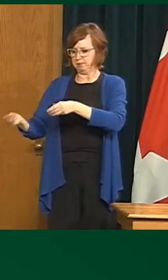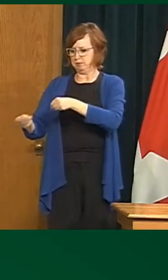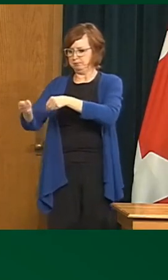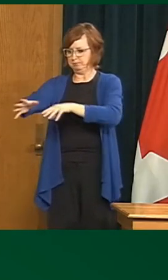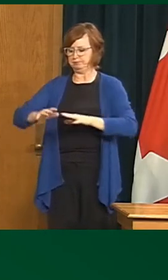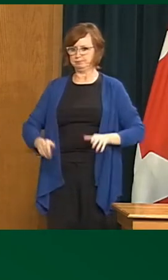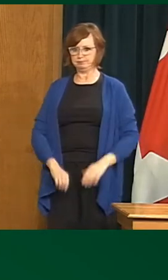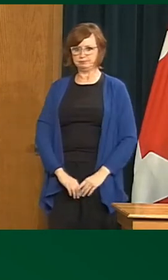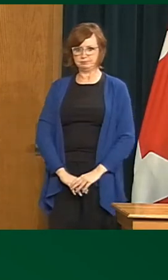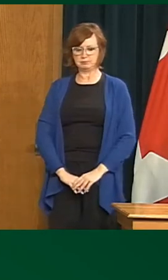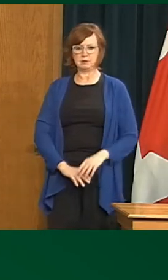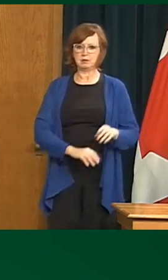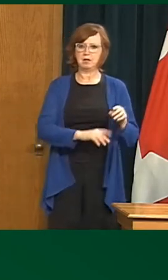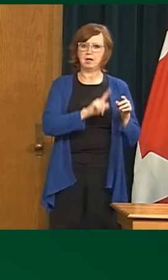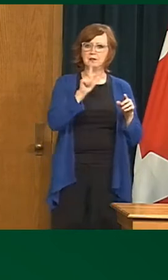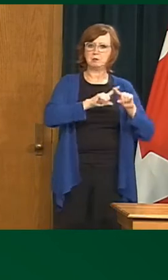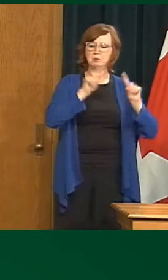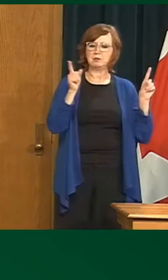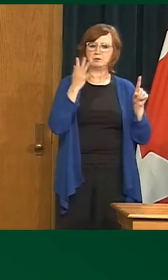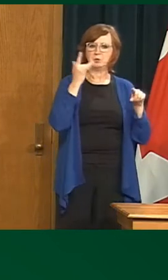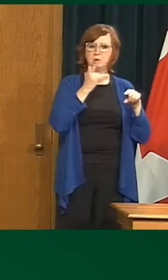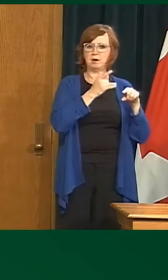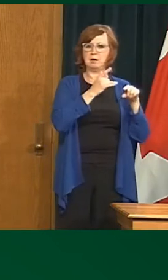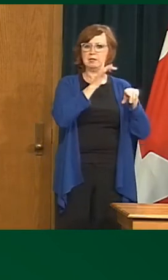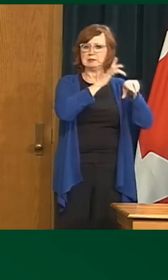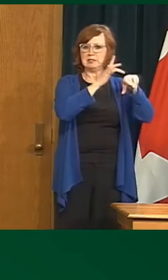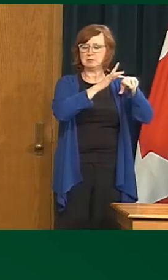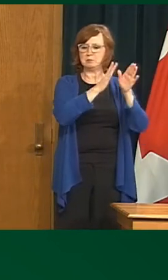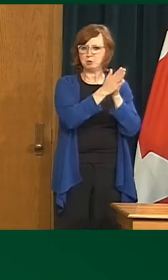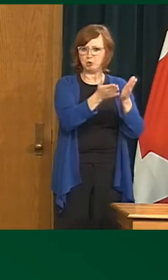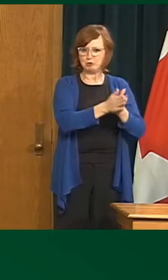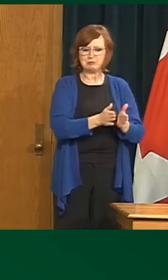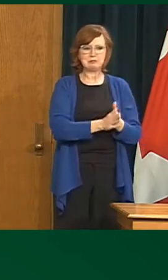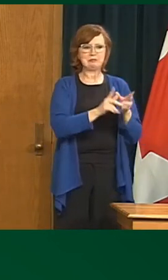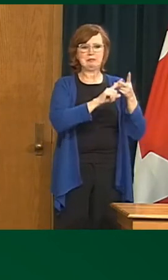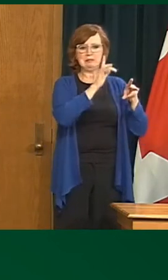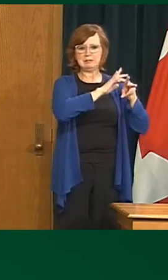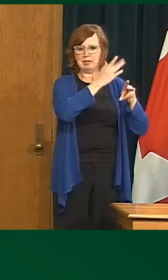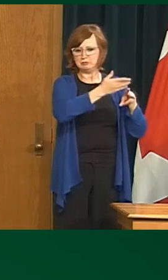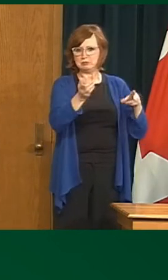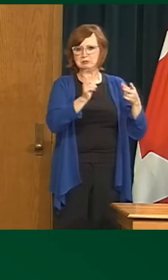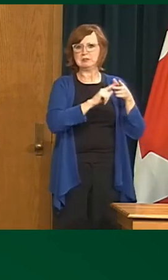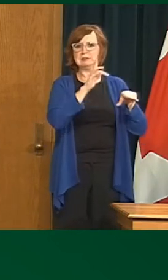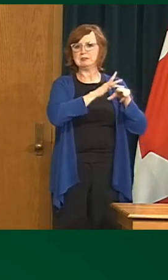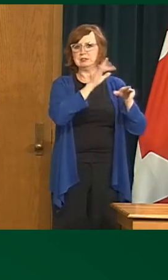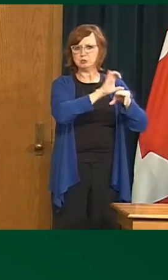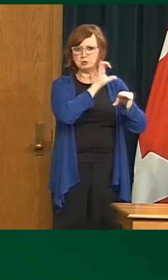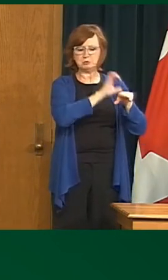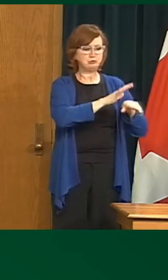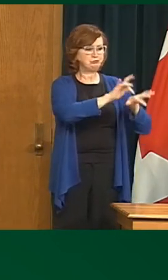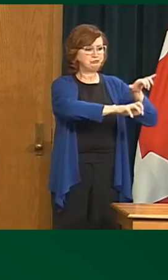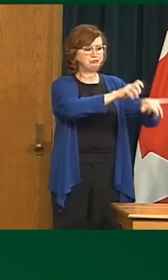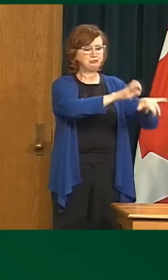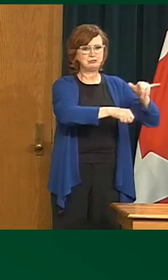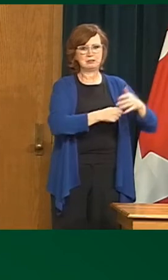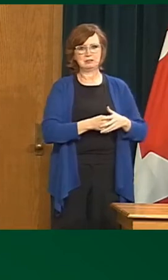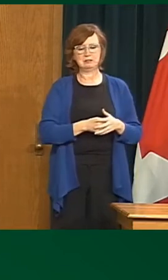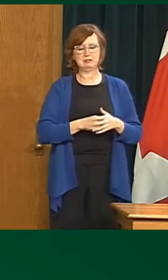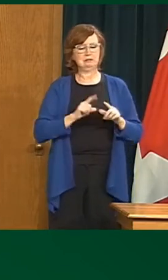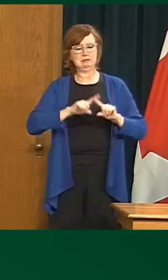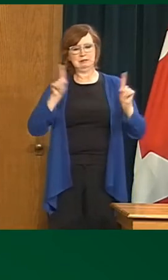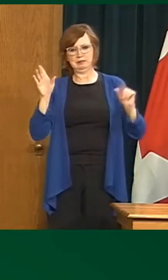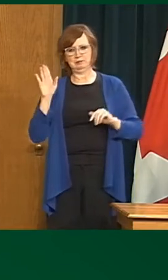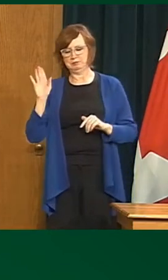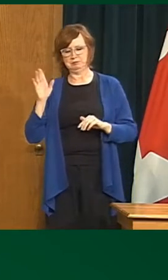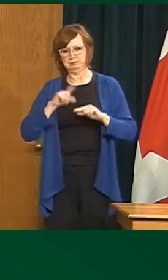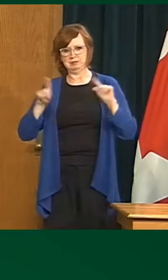So special consideration needs to be given to those environments which are a bit different from a retail environment. I would just add, Alicia,